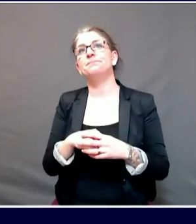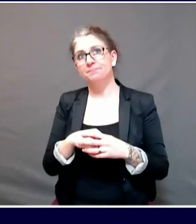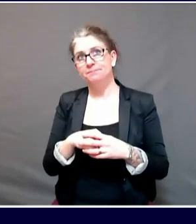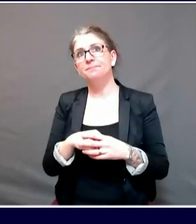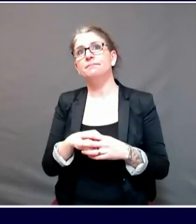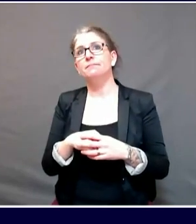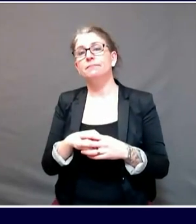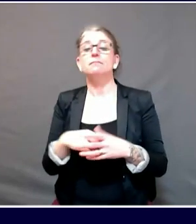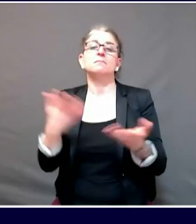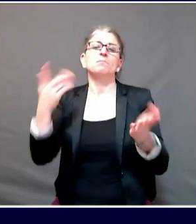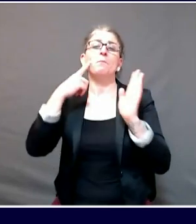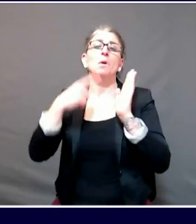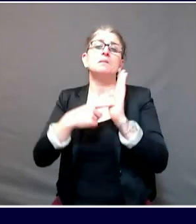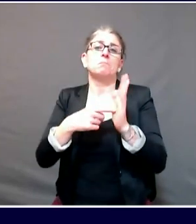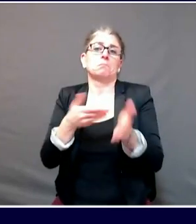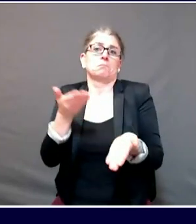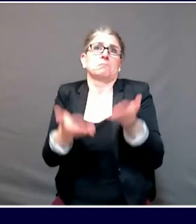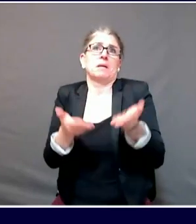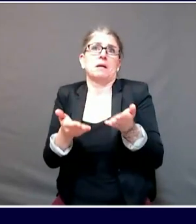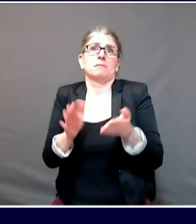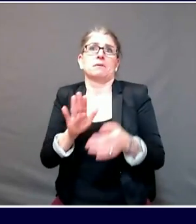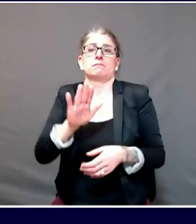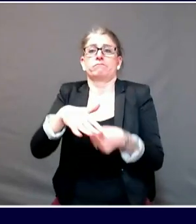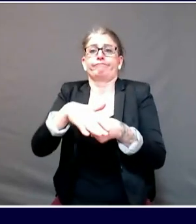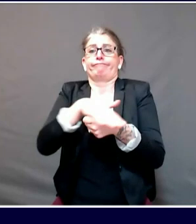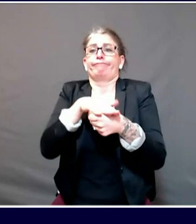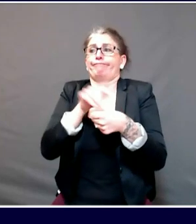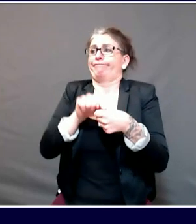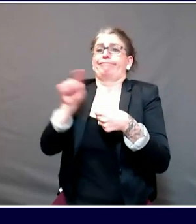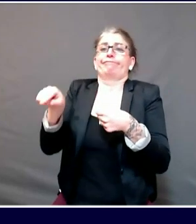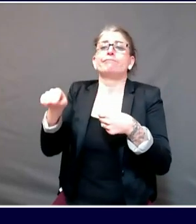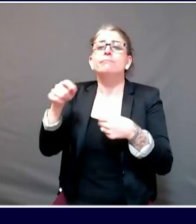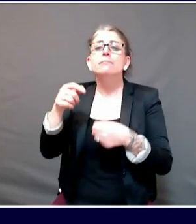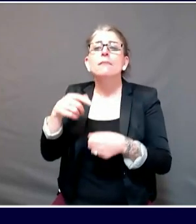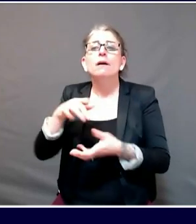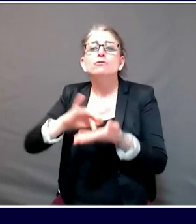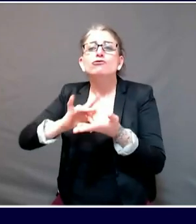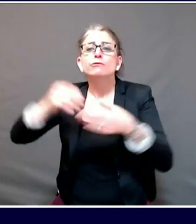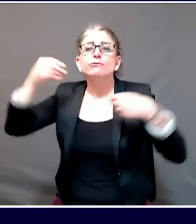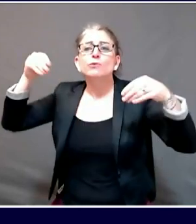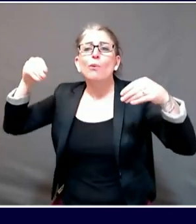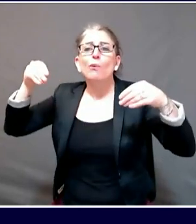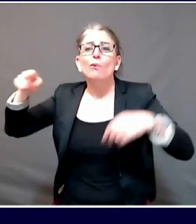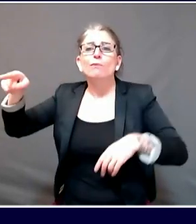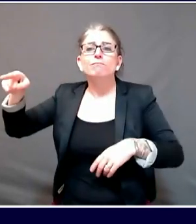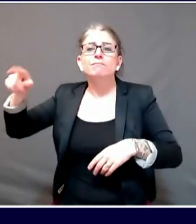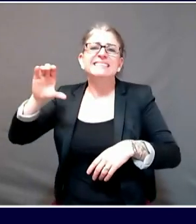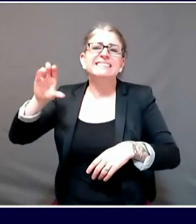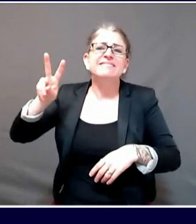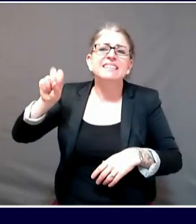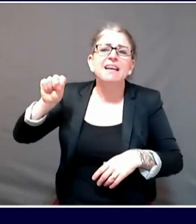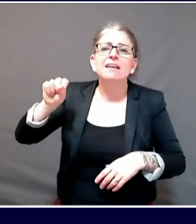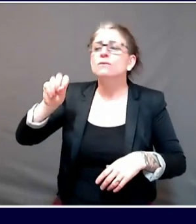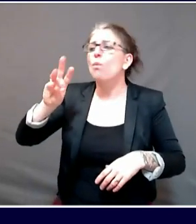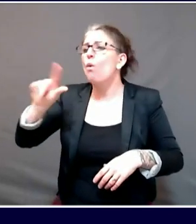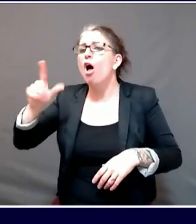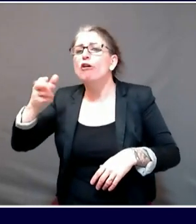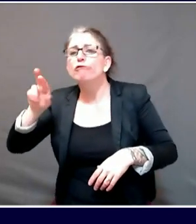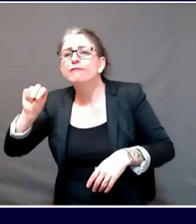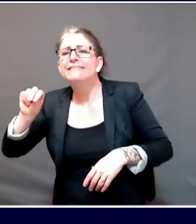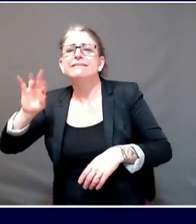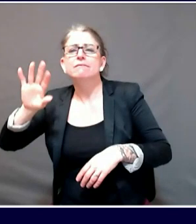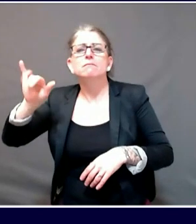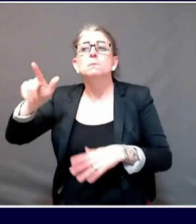local pharmacy, which, by the way, is a great place to get your flu shot. A place that folks are already aware of for that